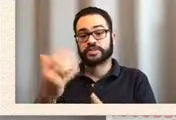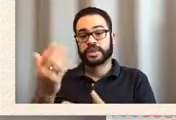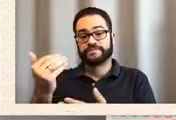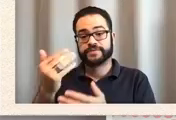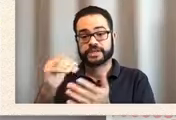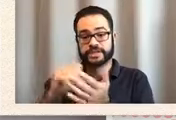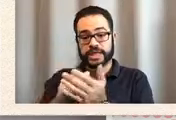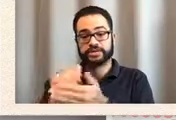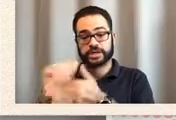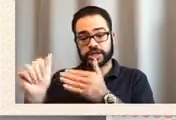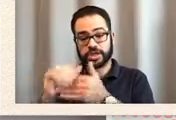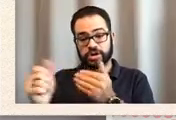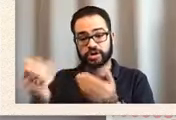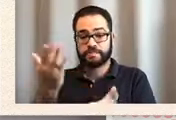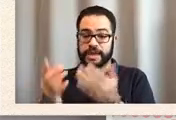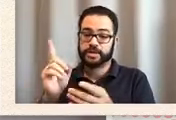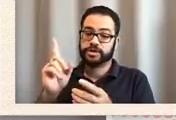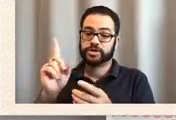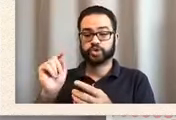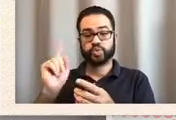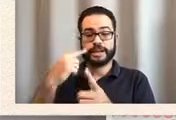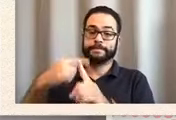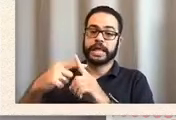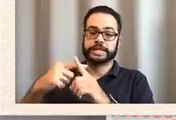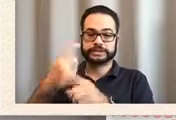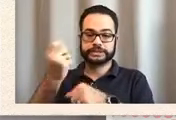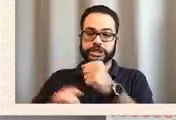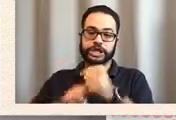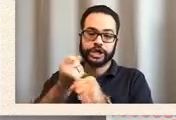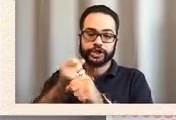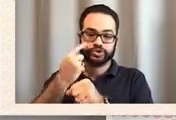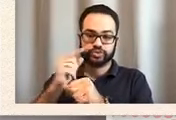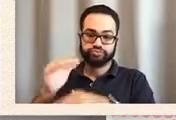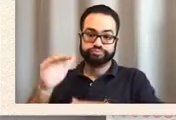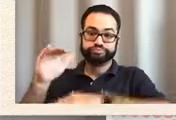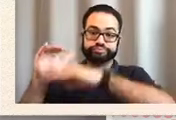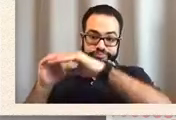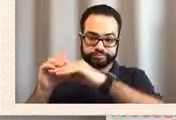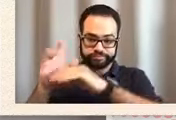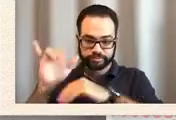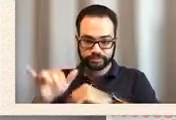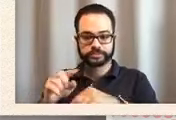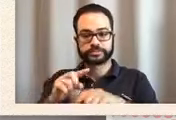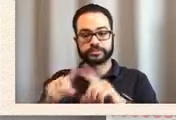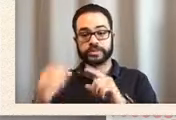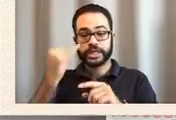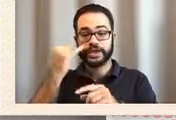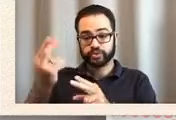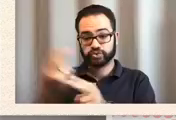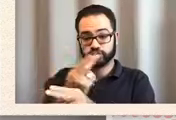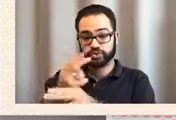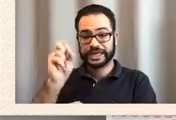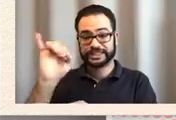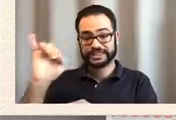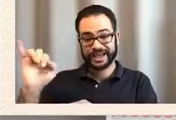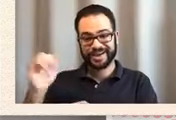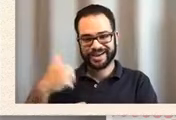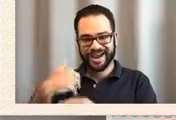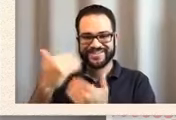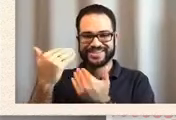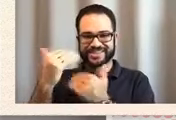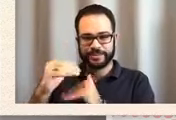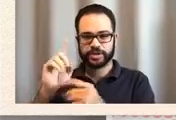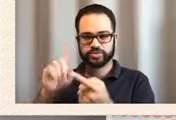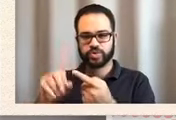you 20 plus years to get to that amount. But if you're on SSI, you are kind of limited to about $100,000